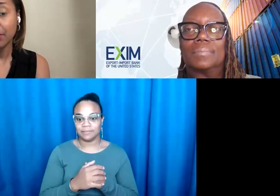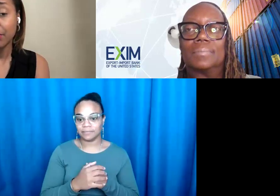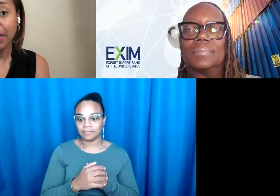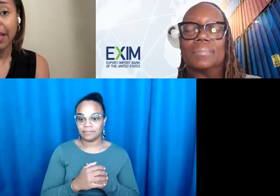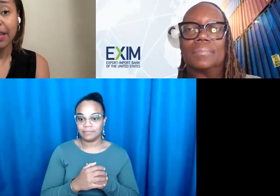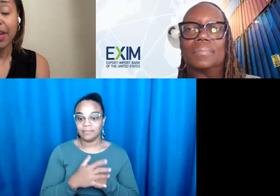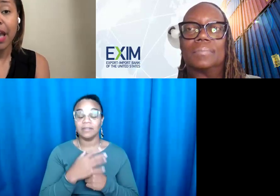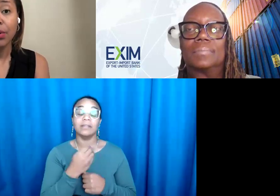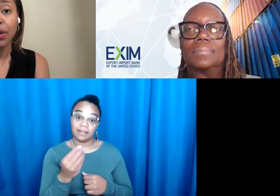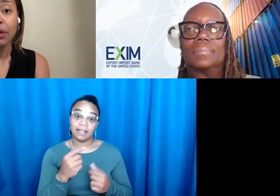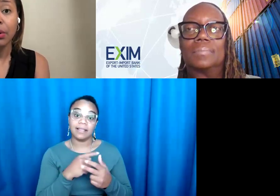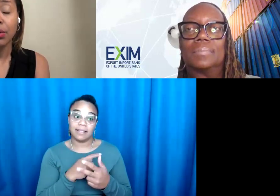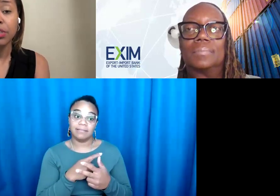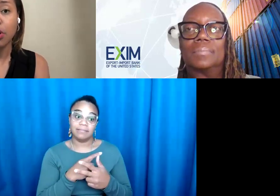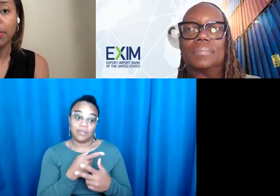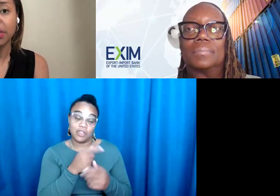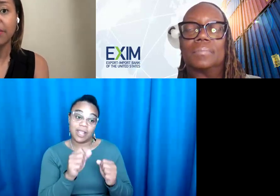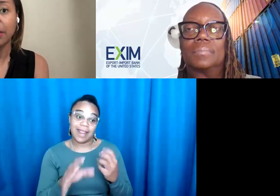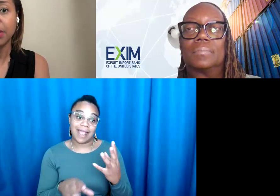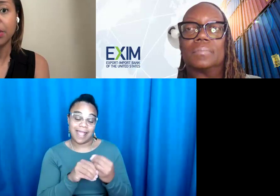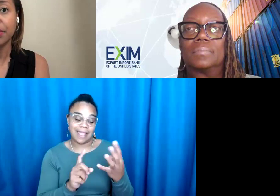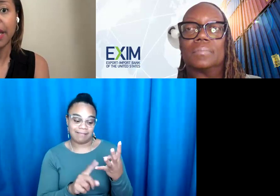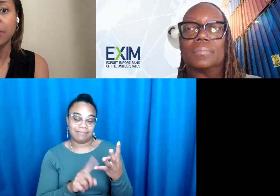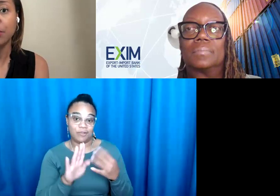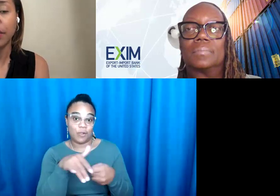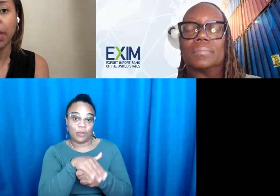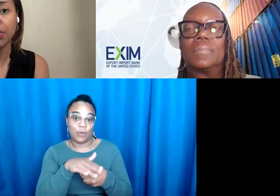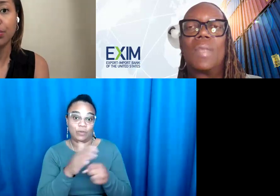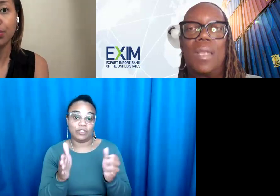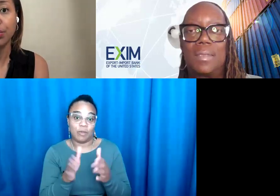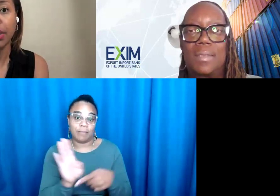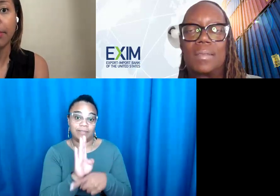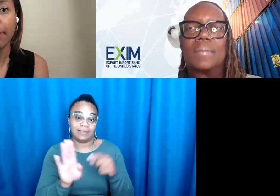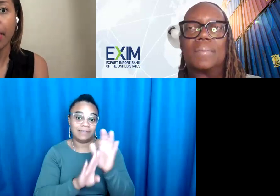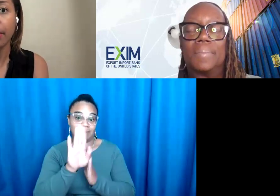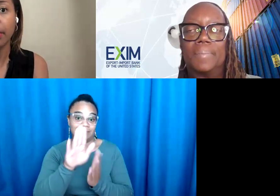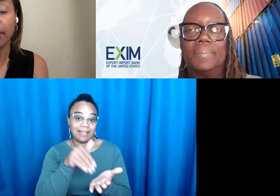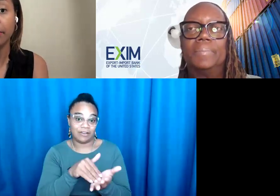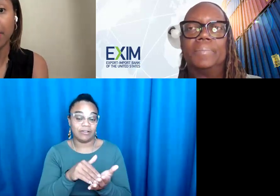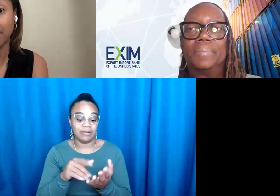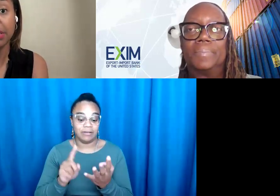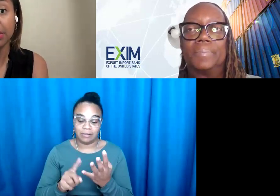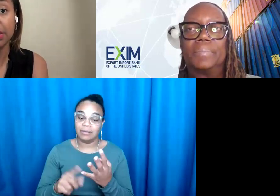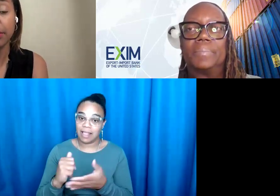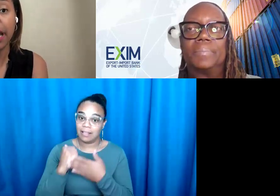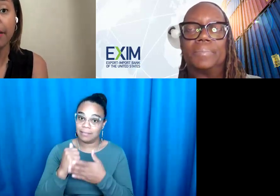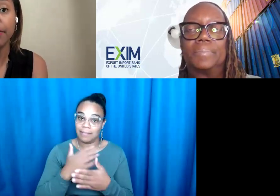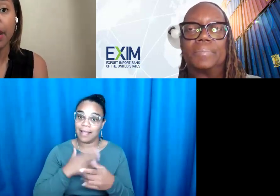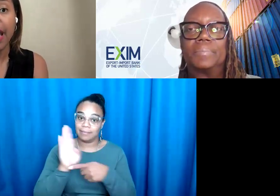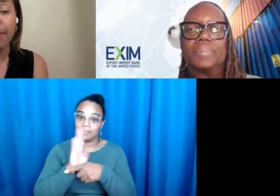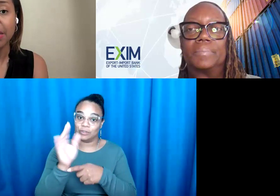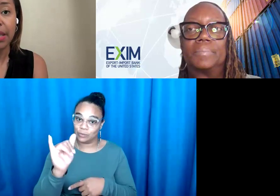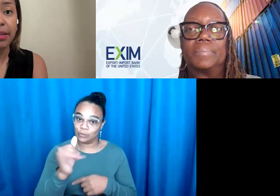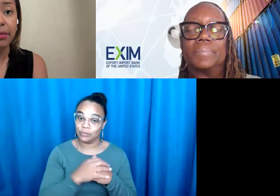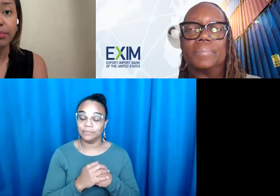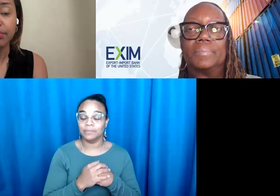and they could even add on their local small business development center. That's been very integral in my part of my business. I mean,